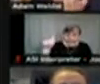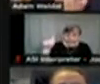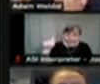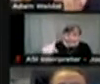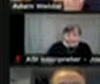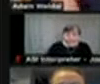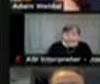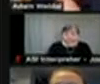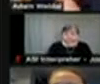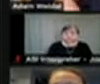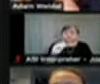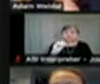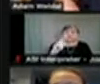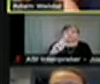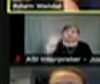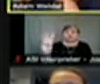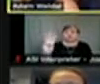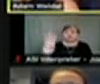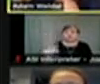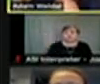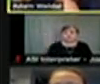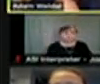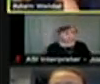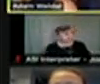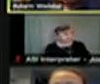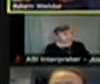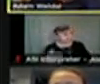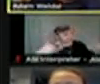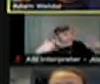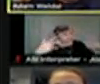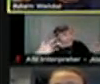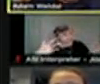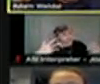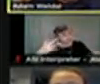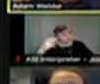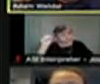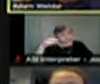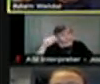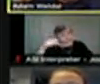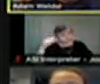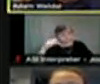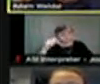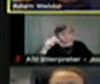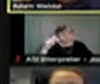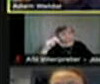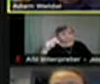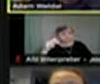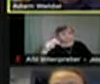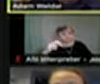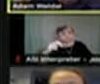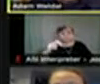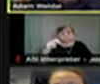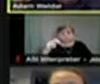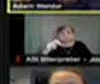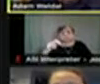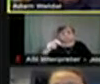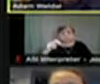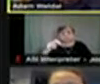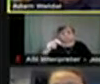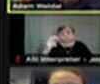Mr. Weldy, I see your hand raised. I mean, that's how I read it as well. So I guess to the